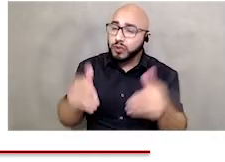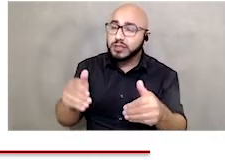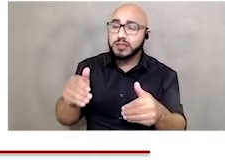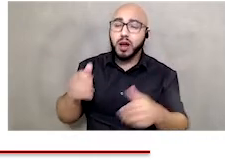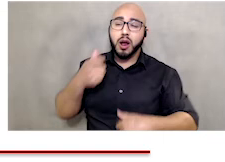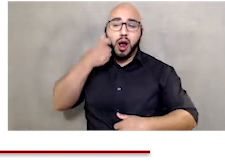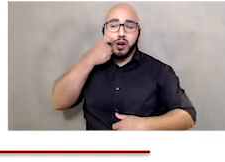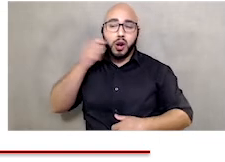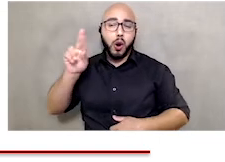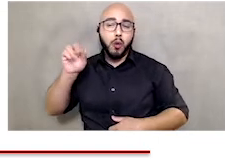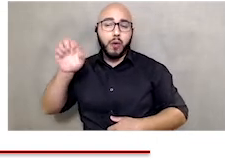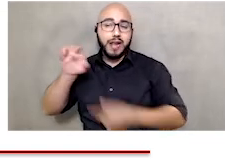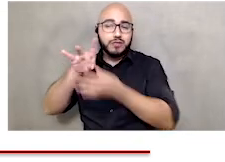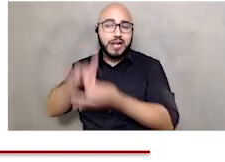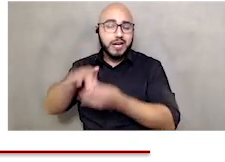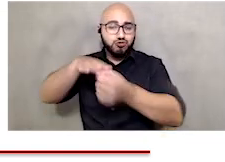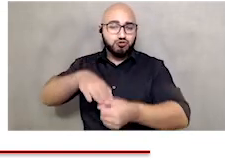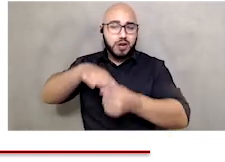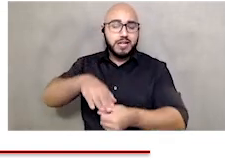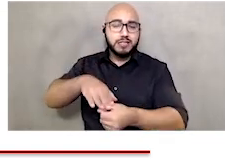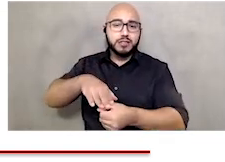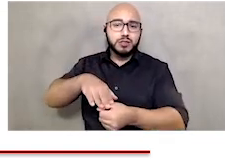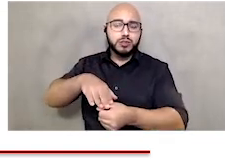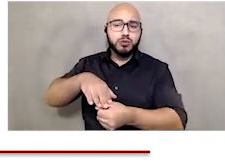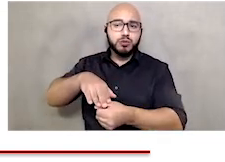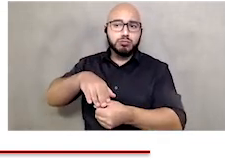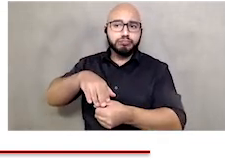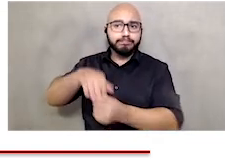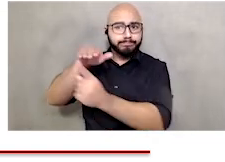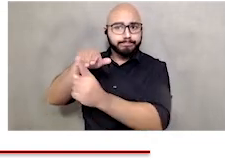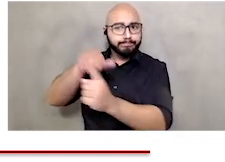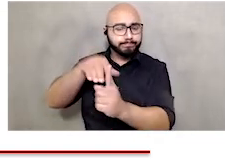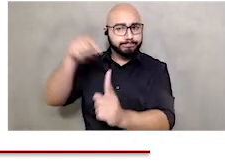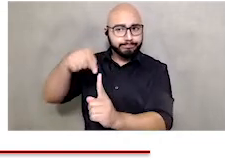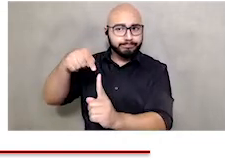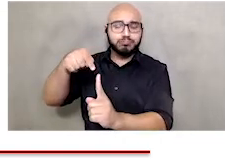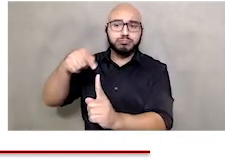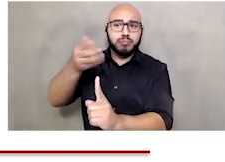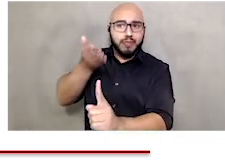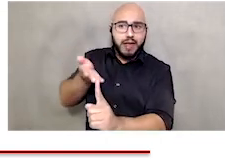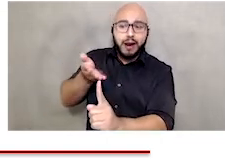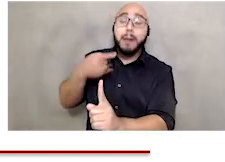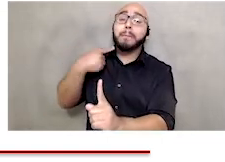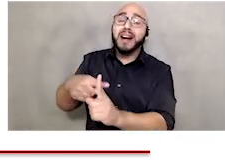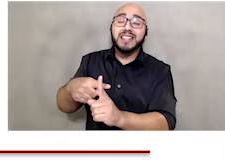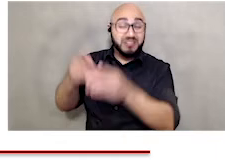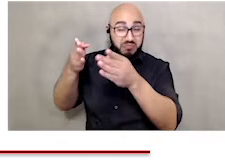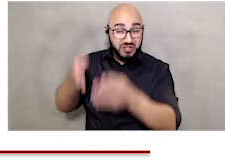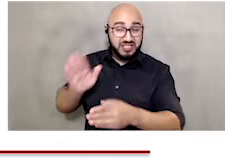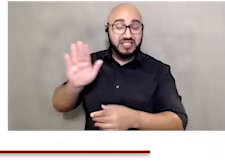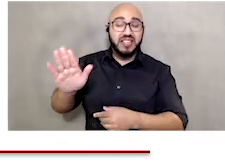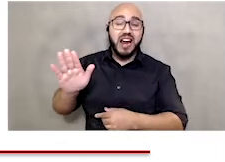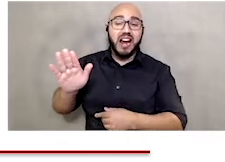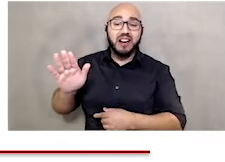raise awareness of its prevalence, but also acknowledge that one's racial experiences can contribute to one's